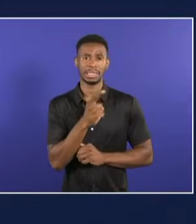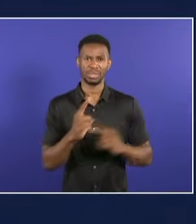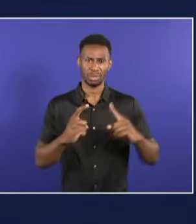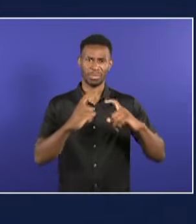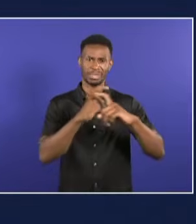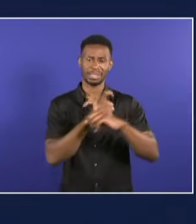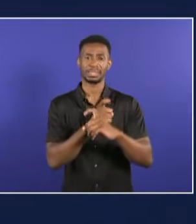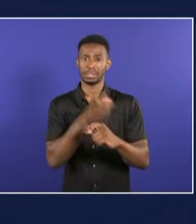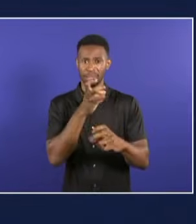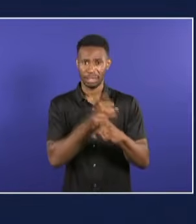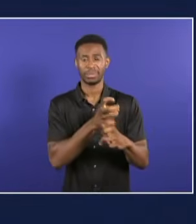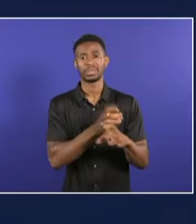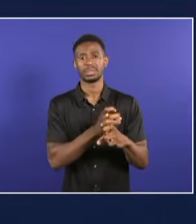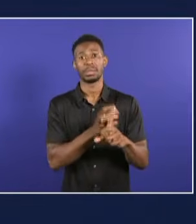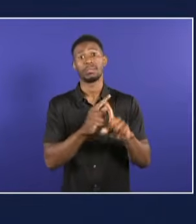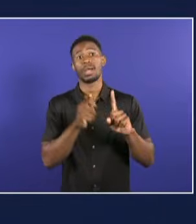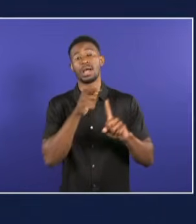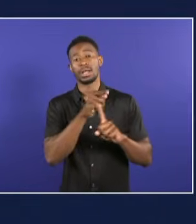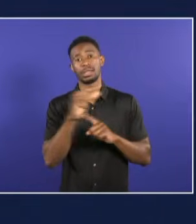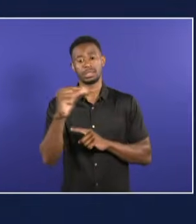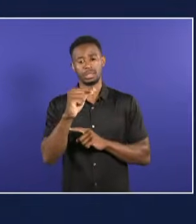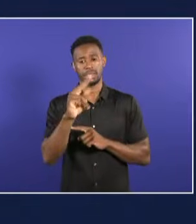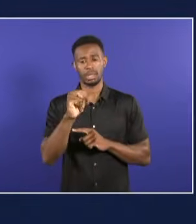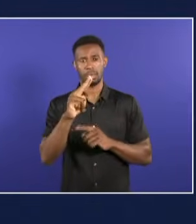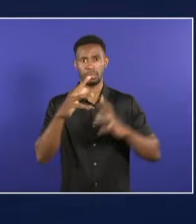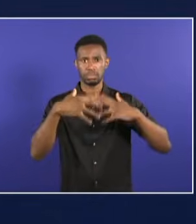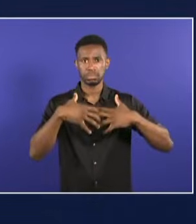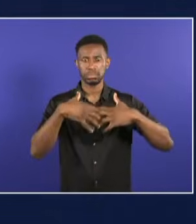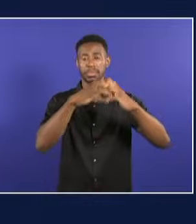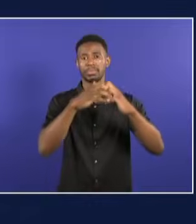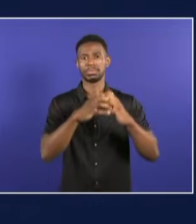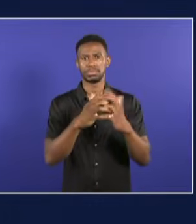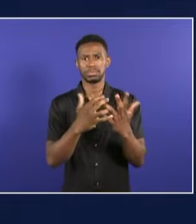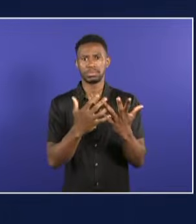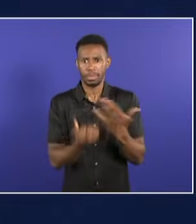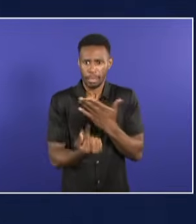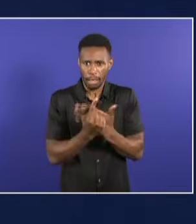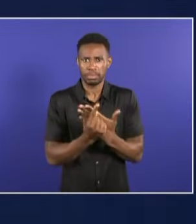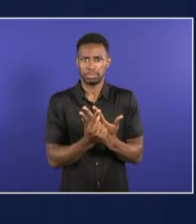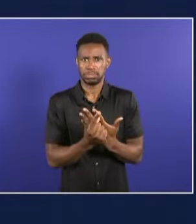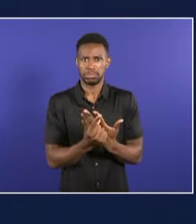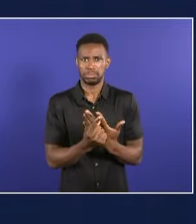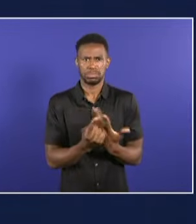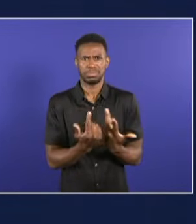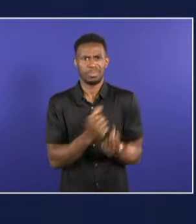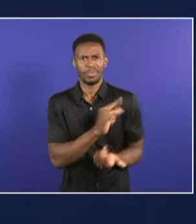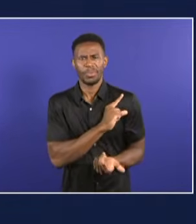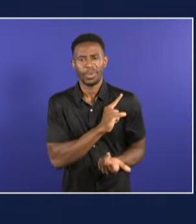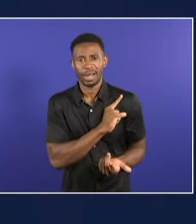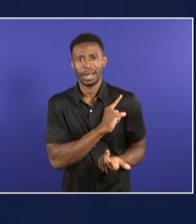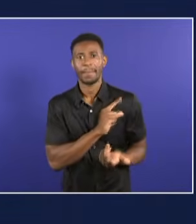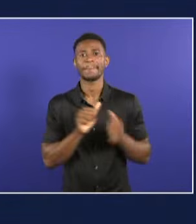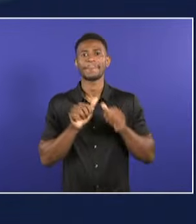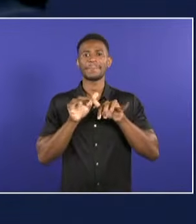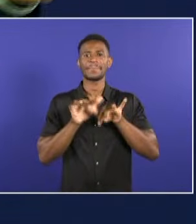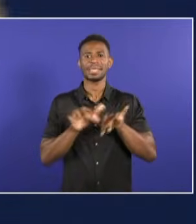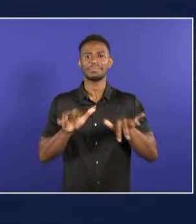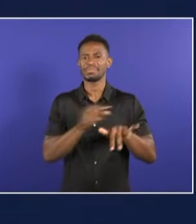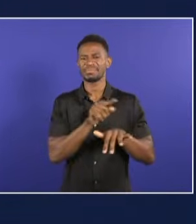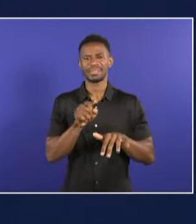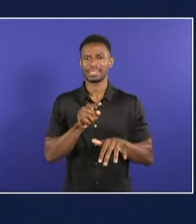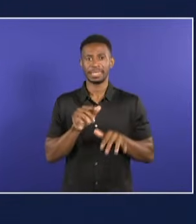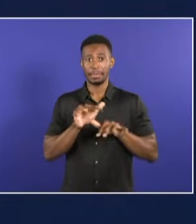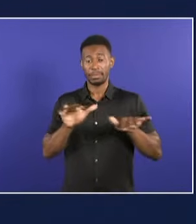It exists because South Africans rejected decline. It exists because people want